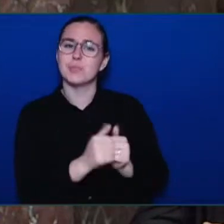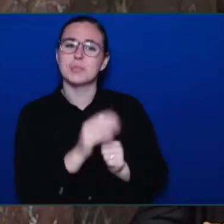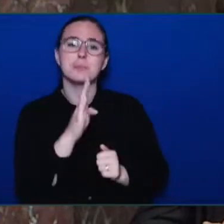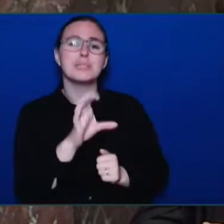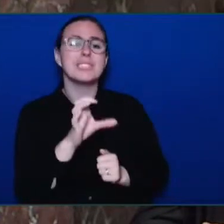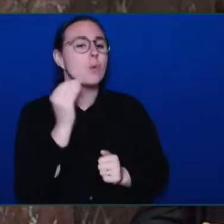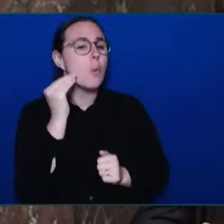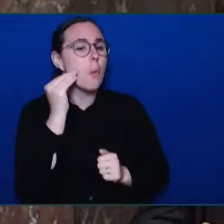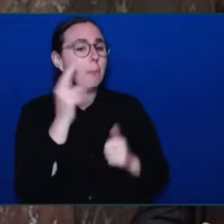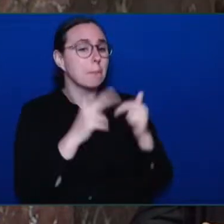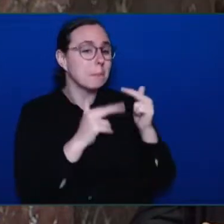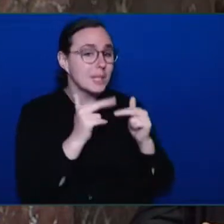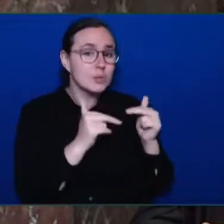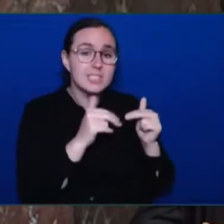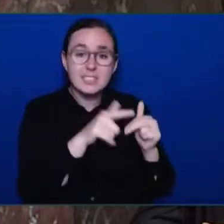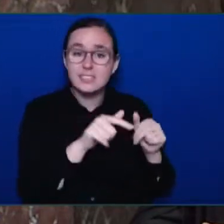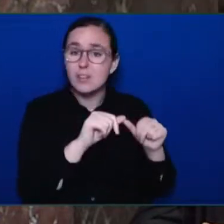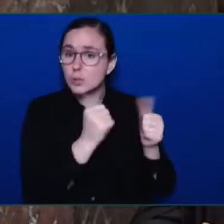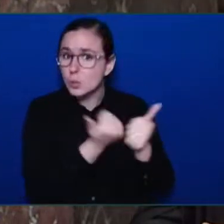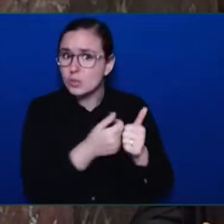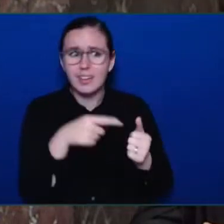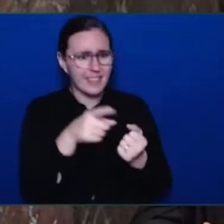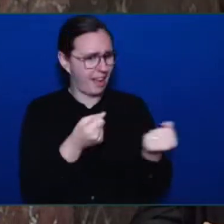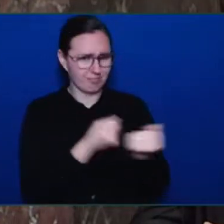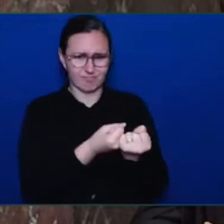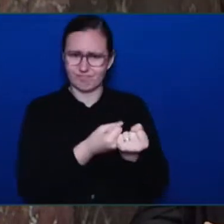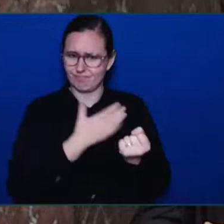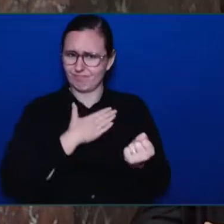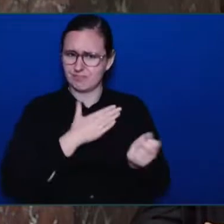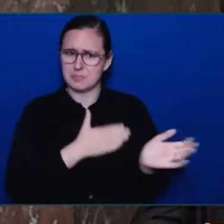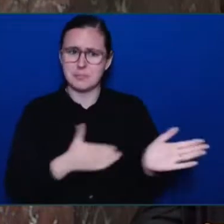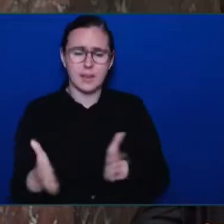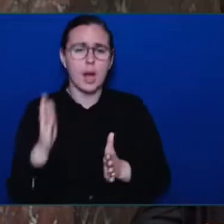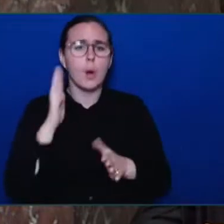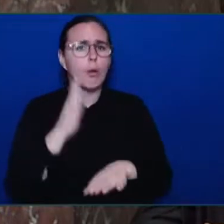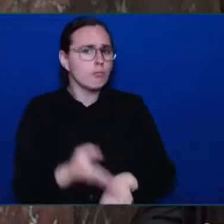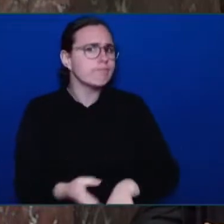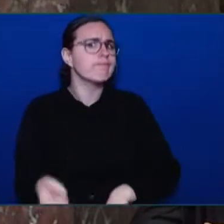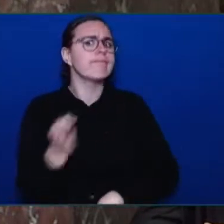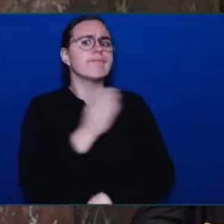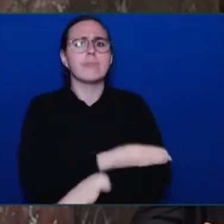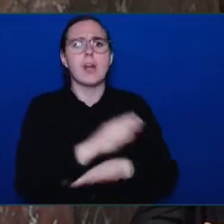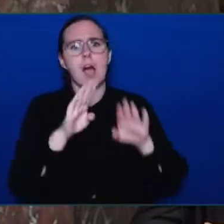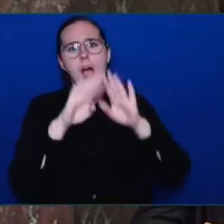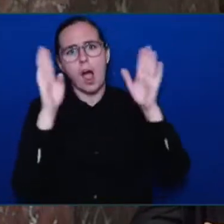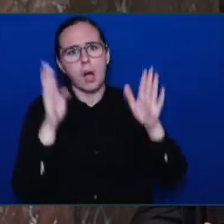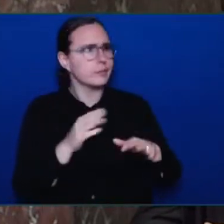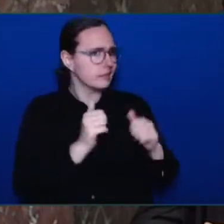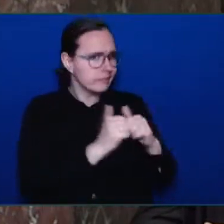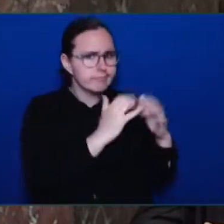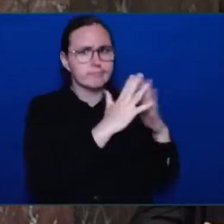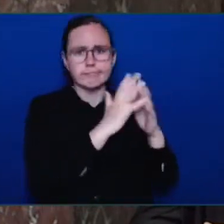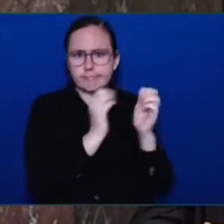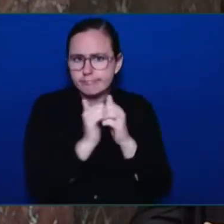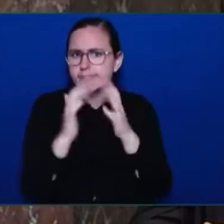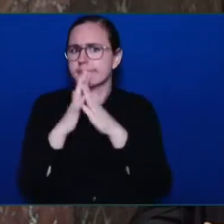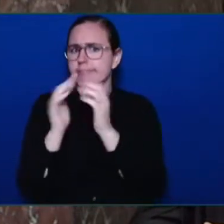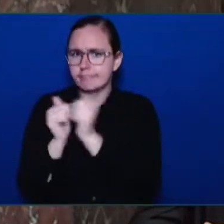to increase housing supply, want to work hand in hand with us to make more housing for British Columbians. Mr.